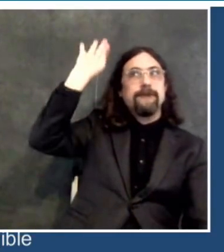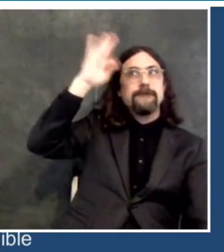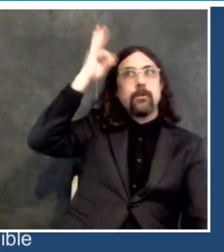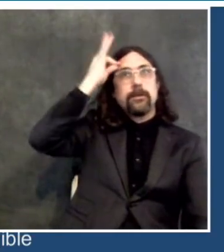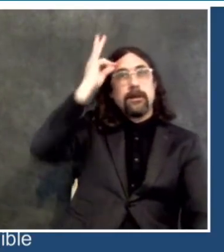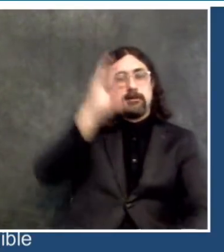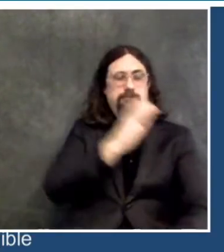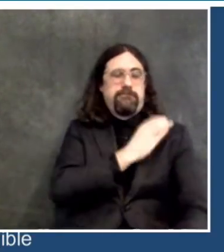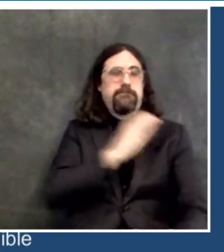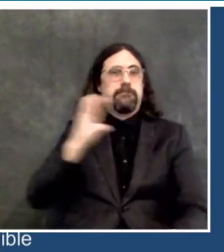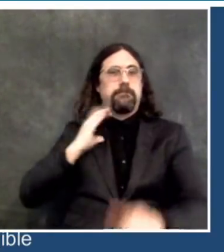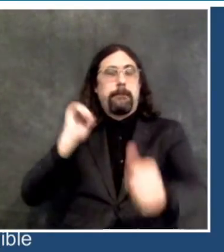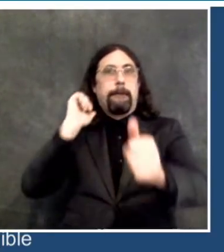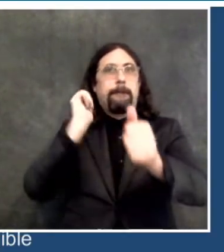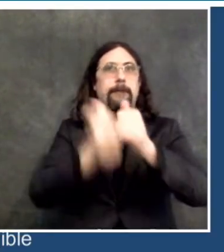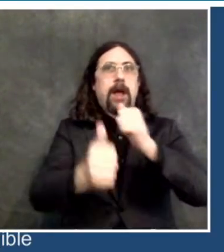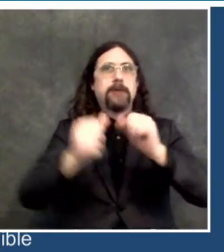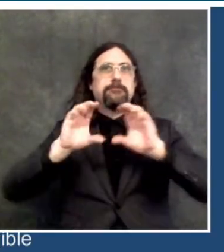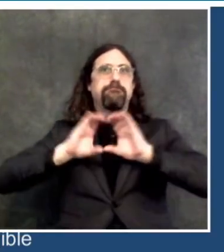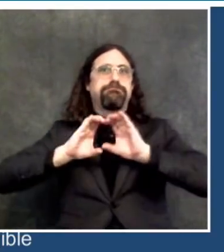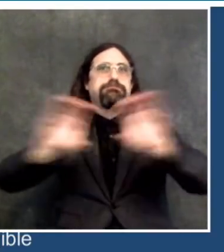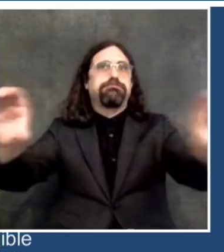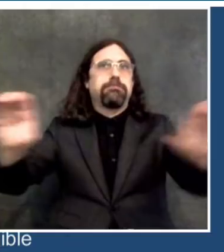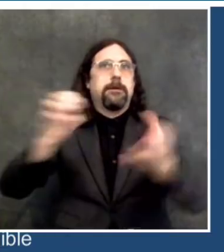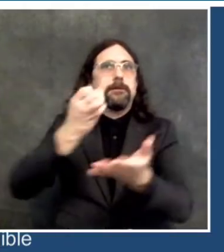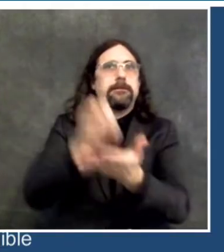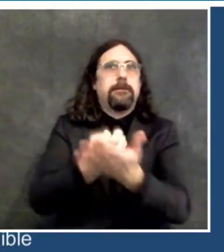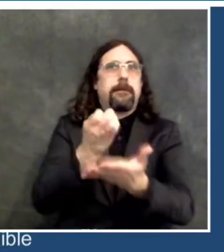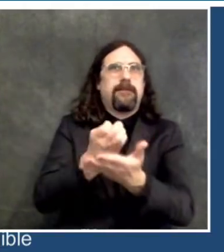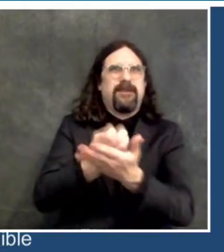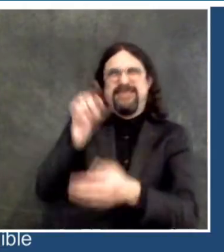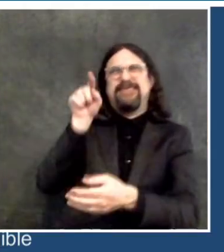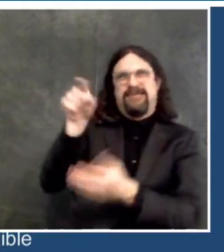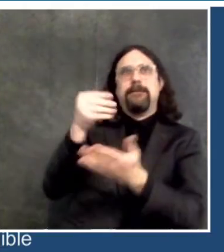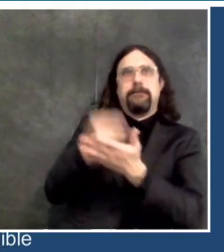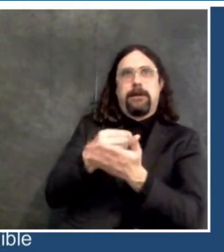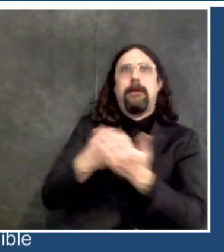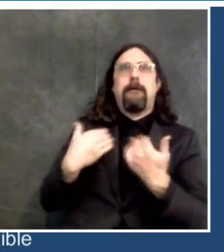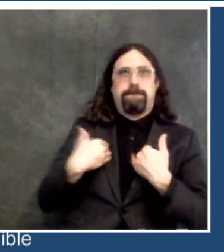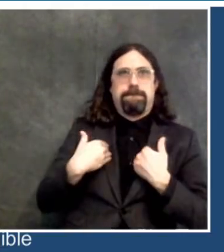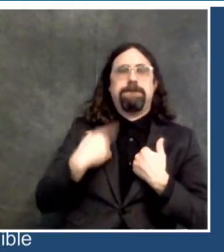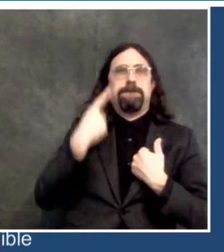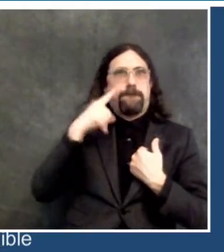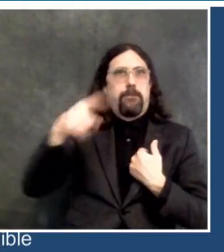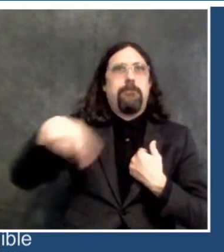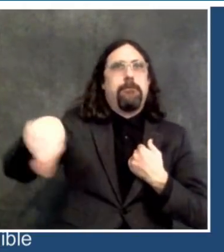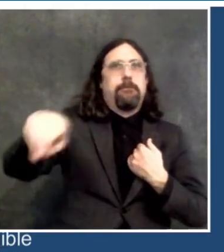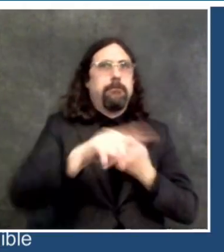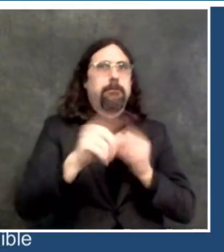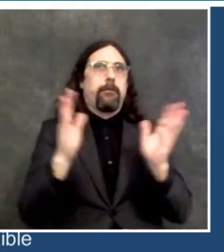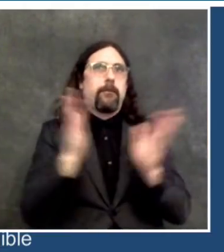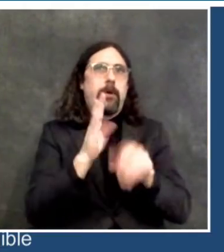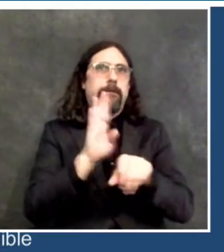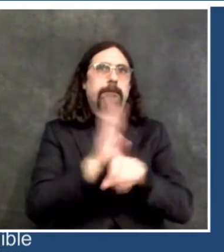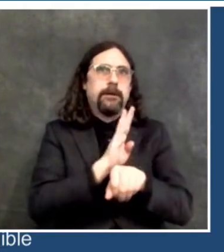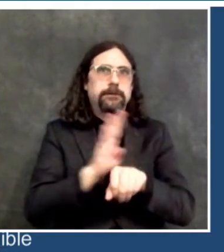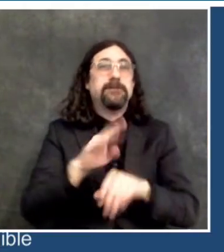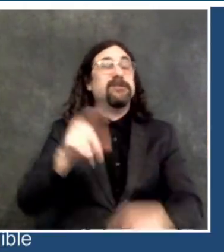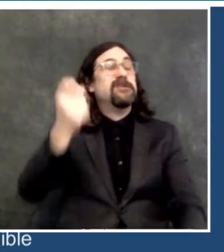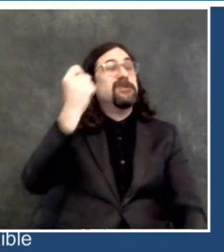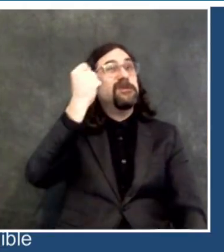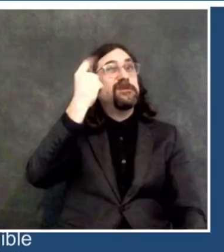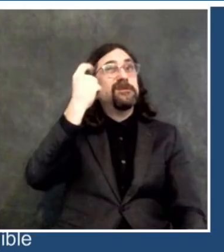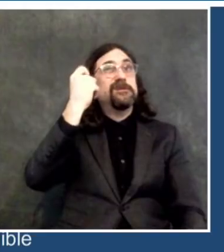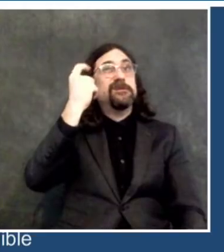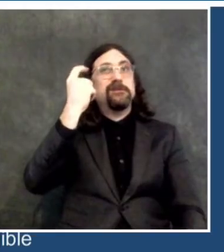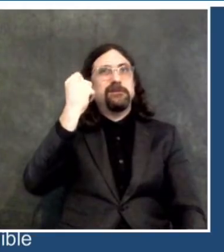for the future. But here's the punchline. This is a first come, first served basis. So first come,